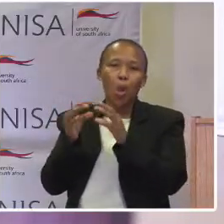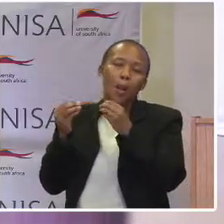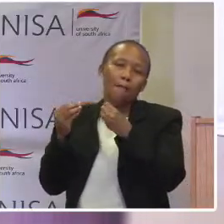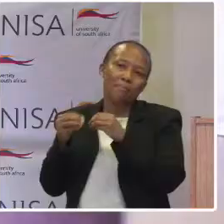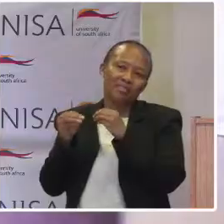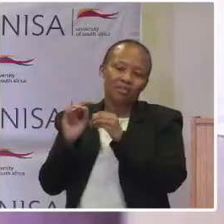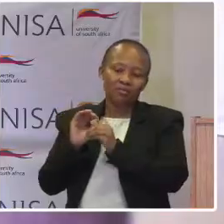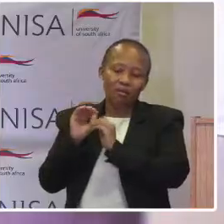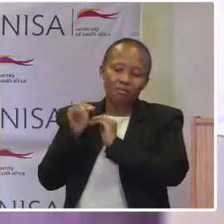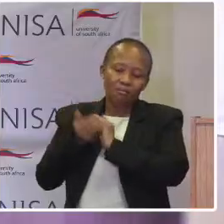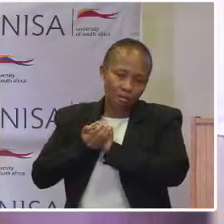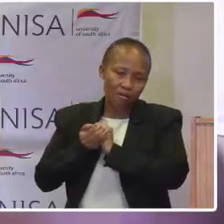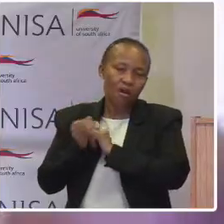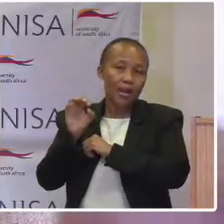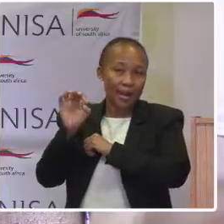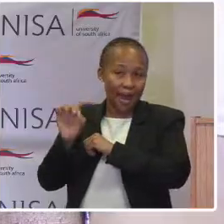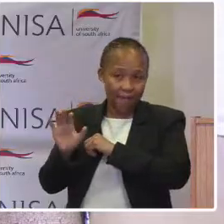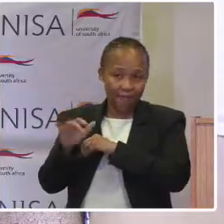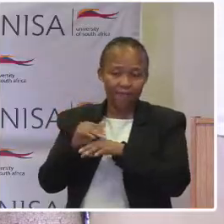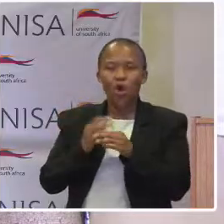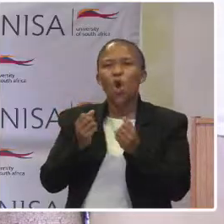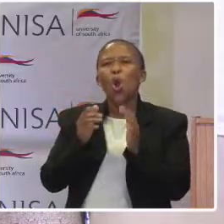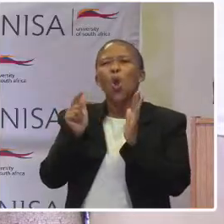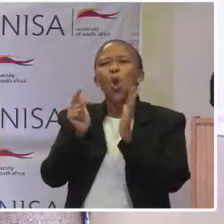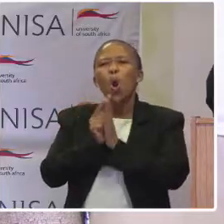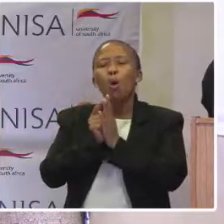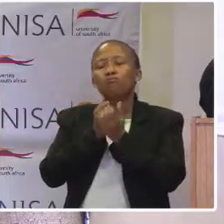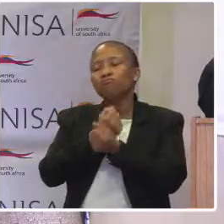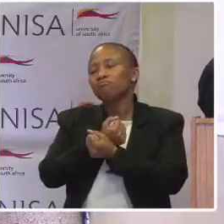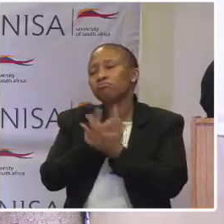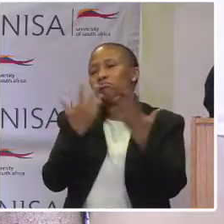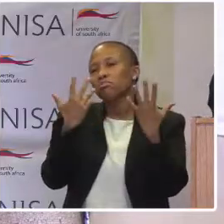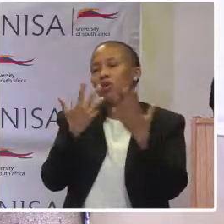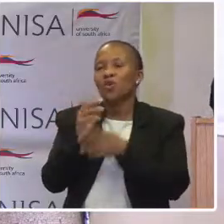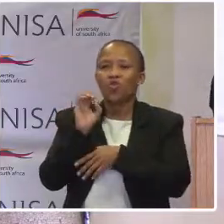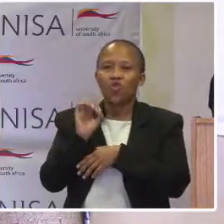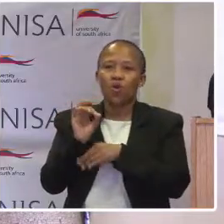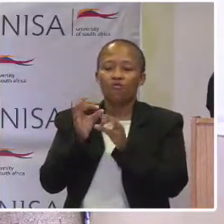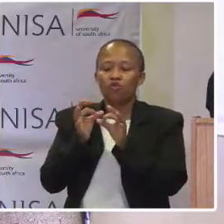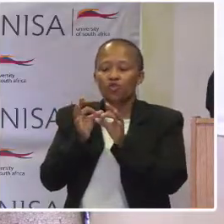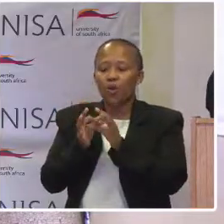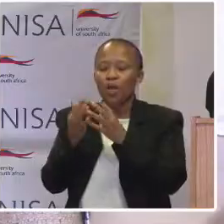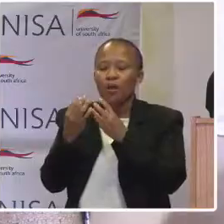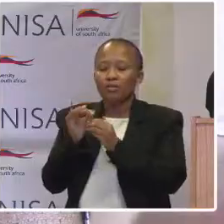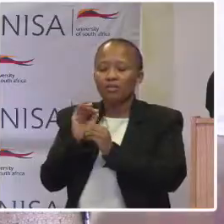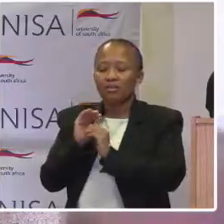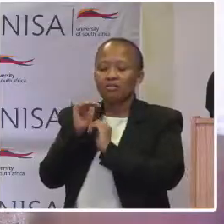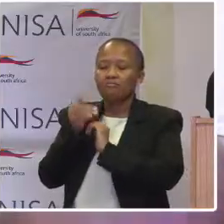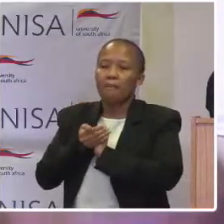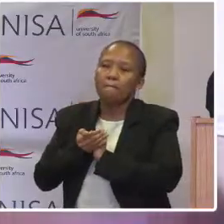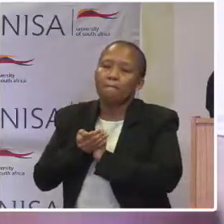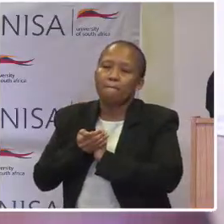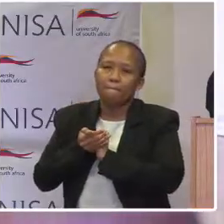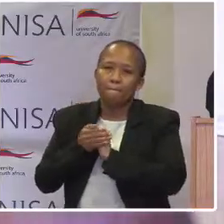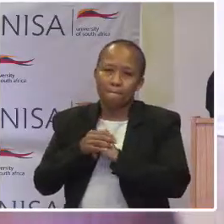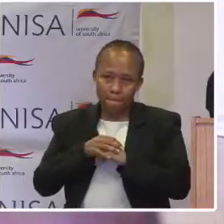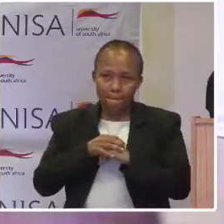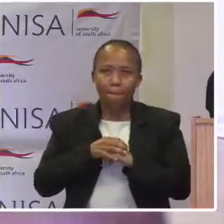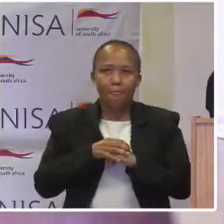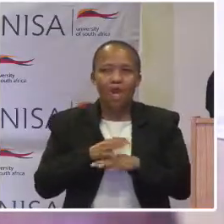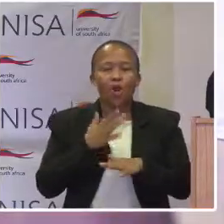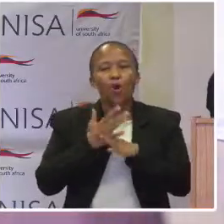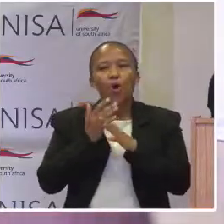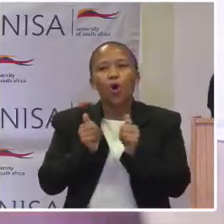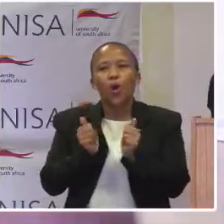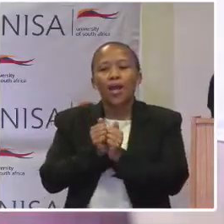so many laws that are there in order to protect the SMEs. I think my colleague indicated